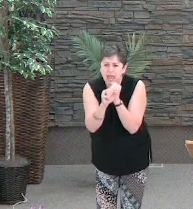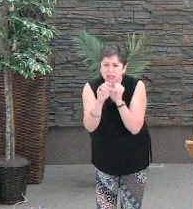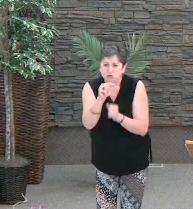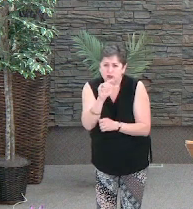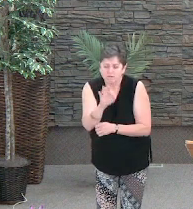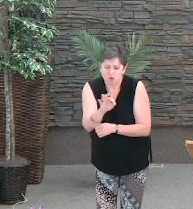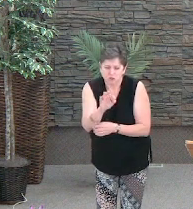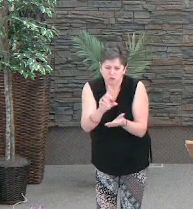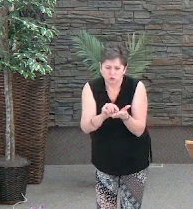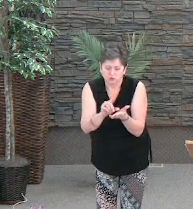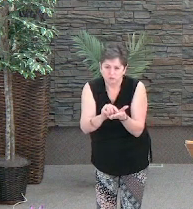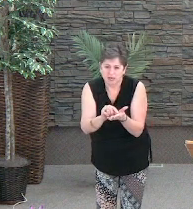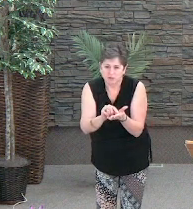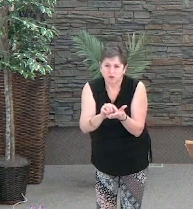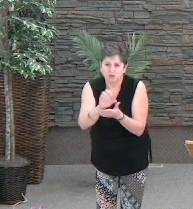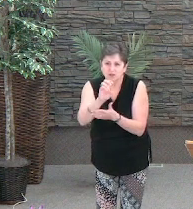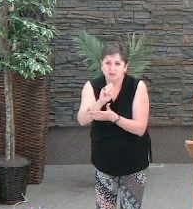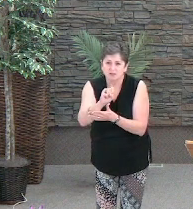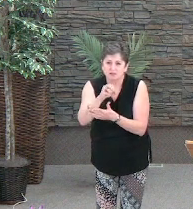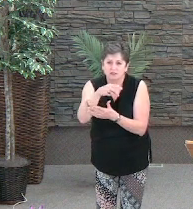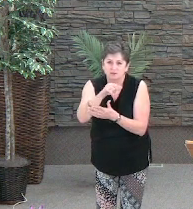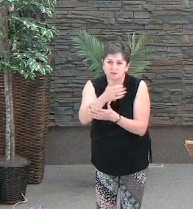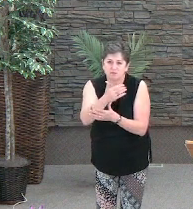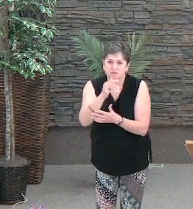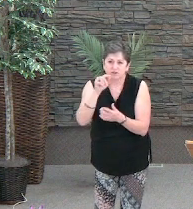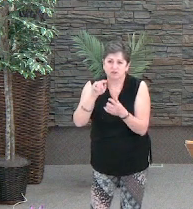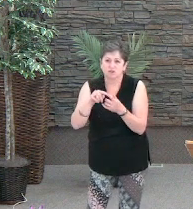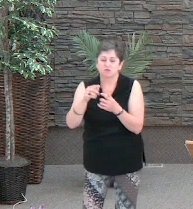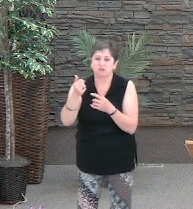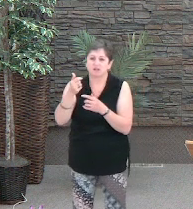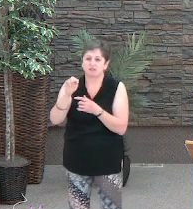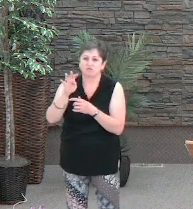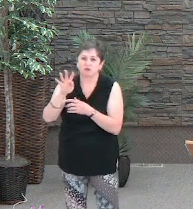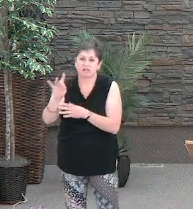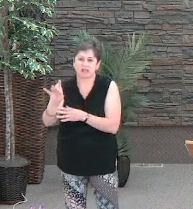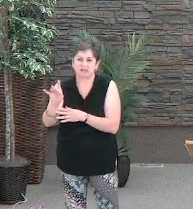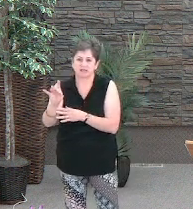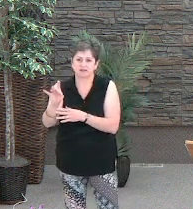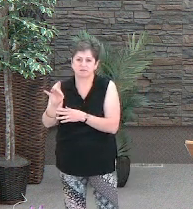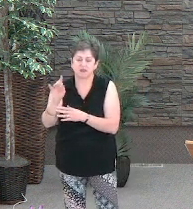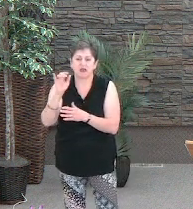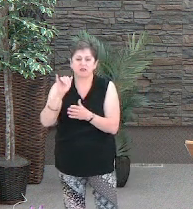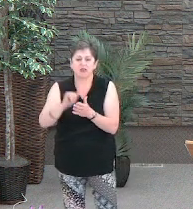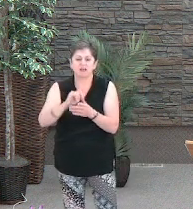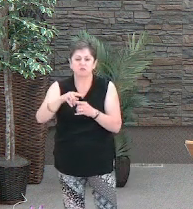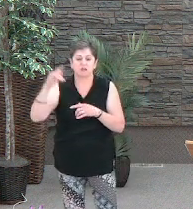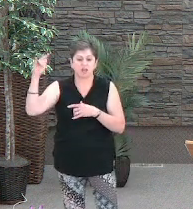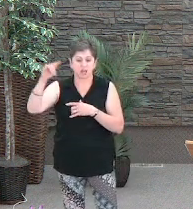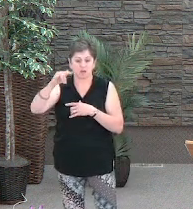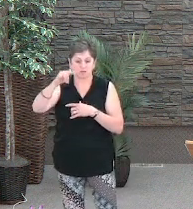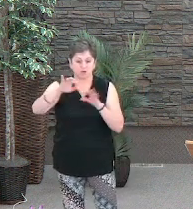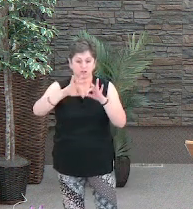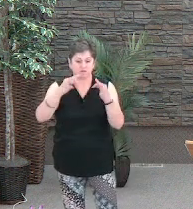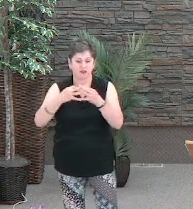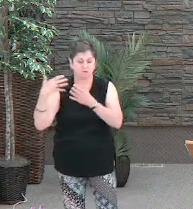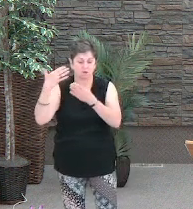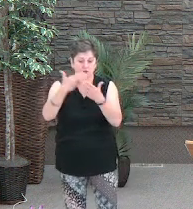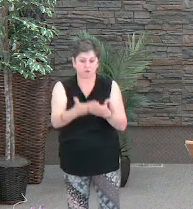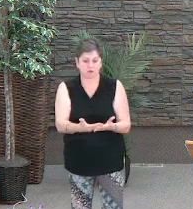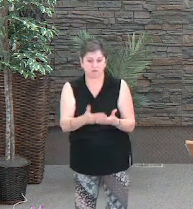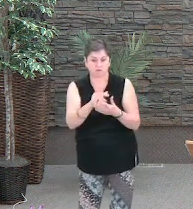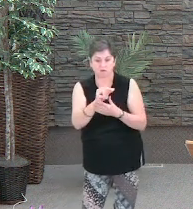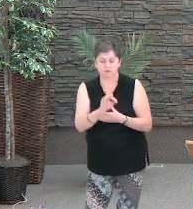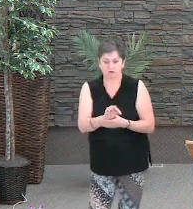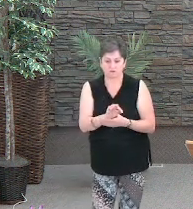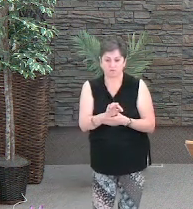Great Falls Tribune from September 15th to 19th, 1948. And that's when an Air Force family,